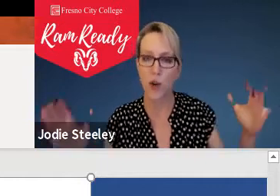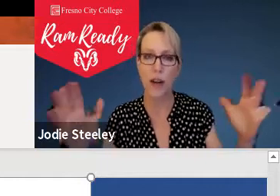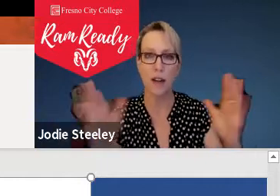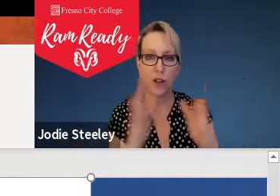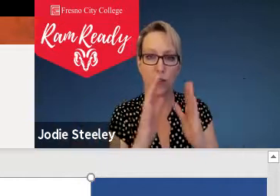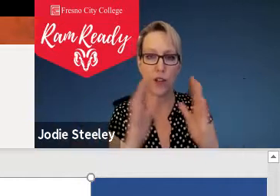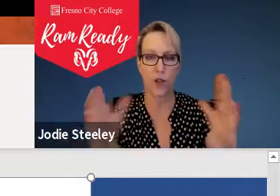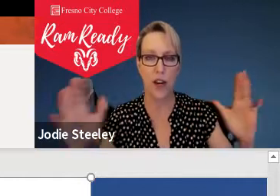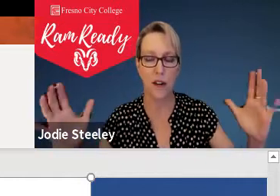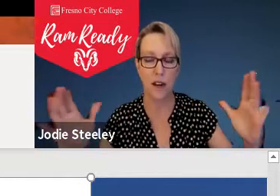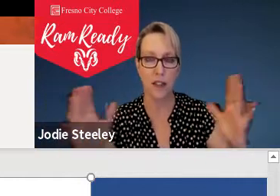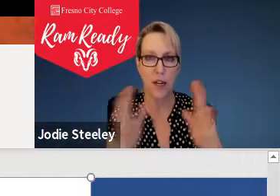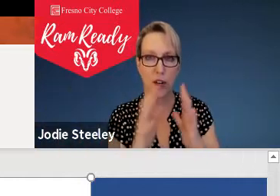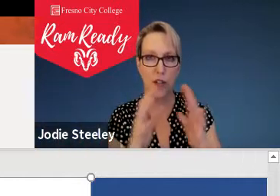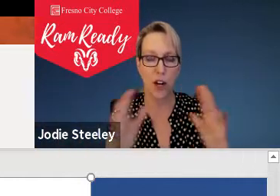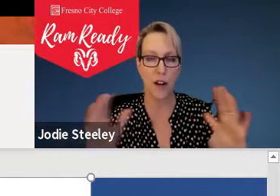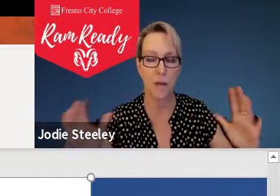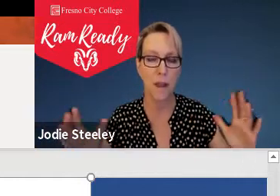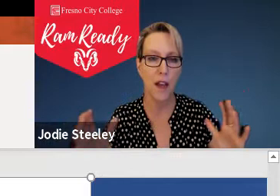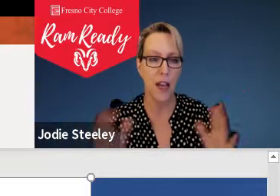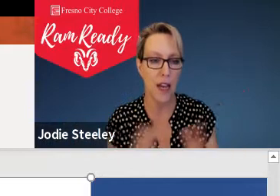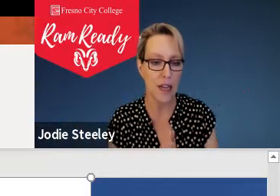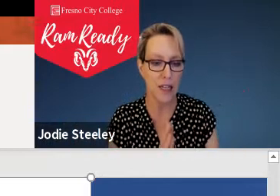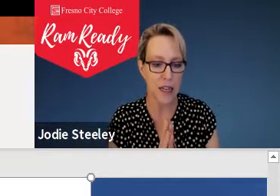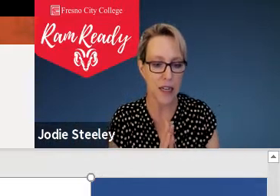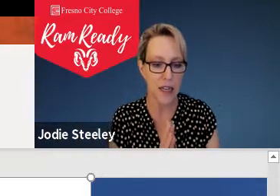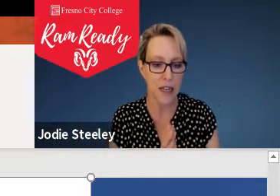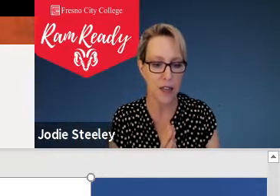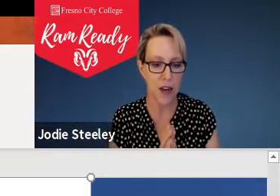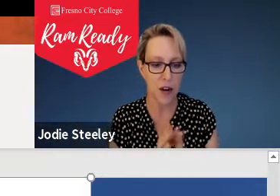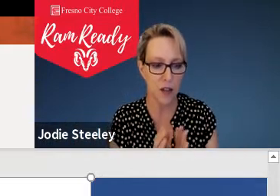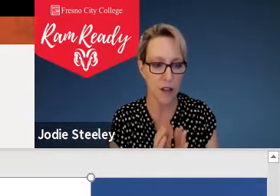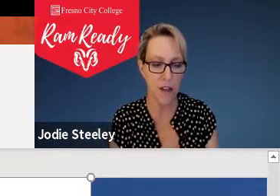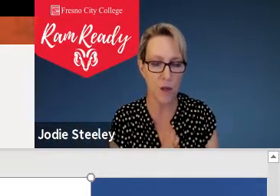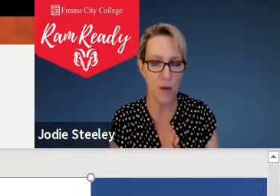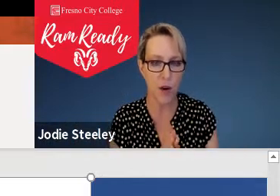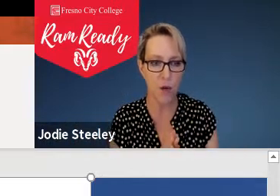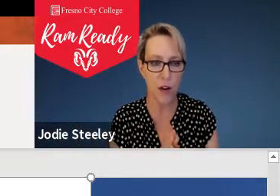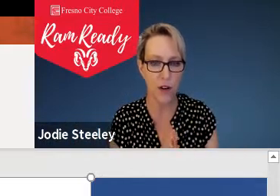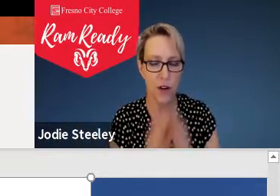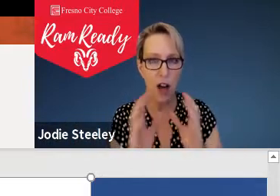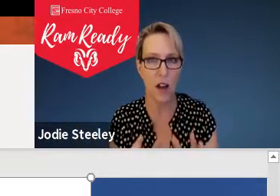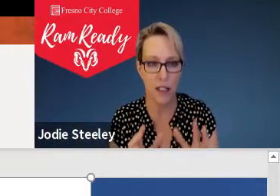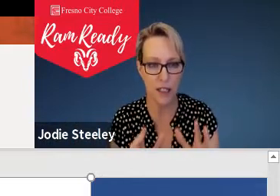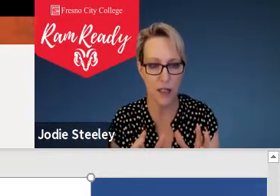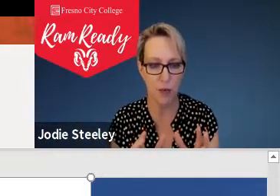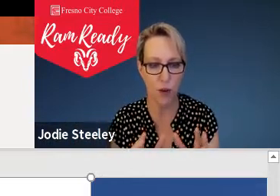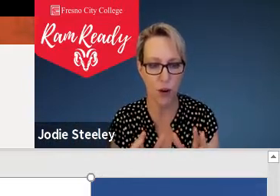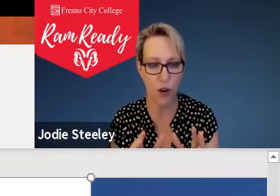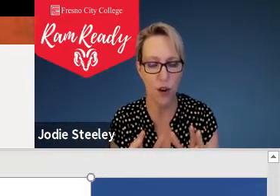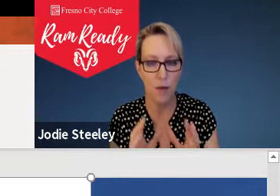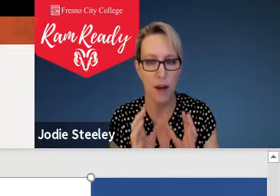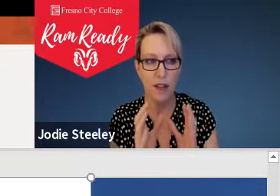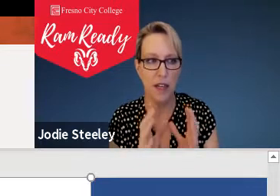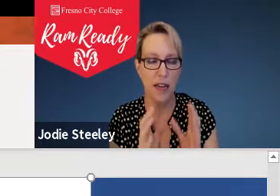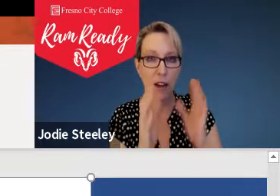will shrink to the screen that it's being used on. And it is not only available when you're not logged into the